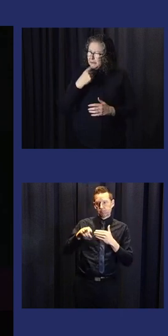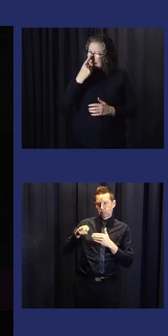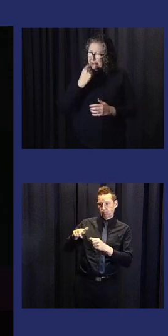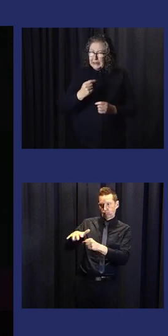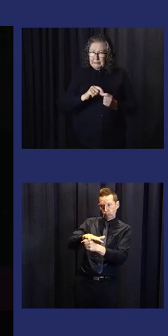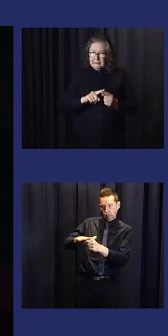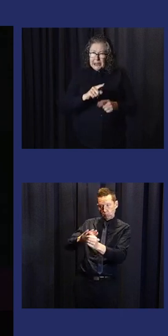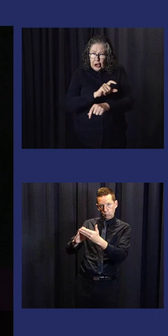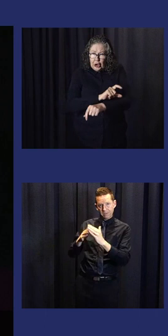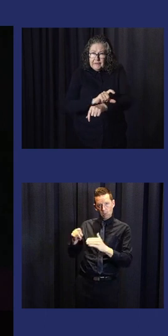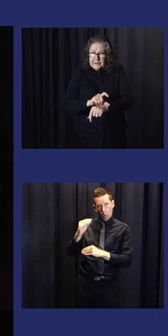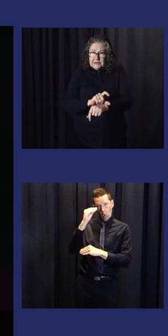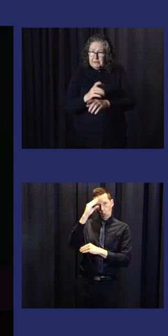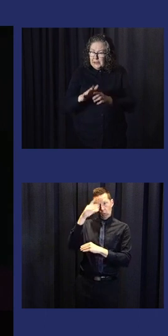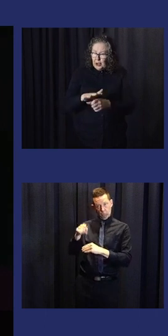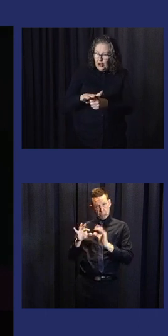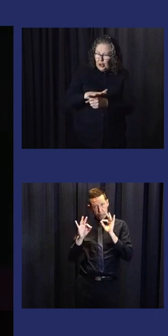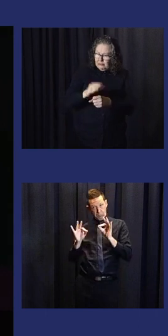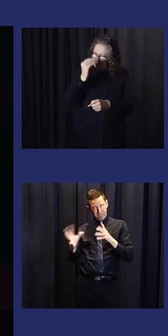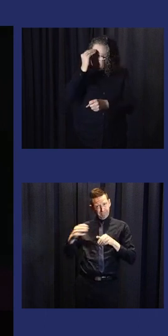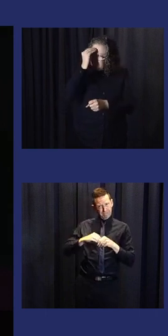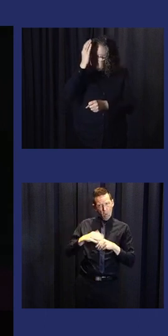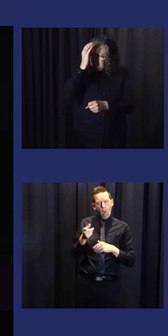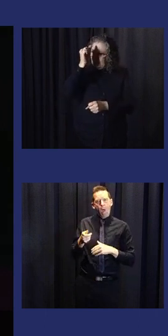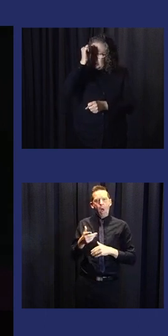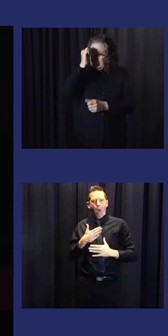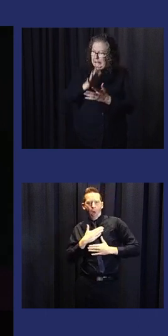and traditional knowledge are still relevant to address today's risks?